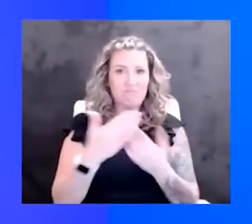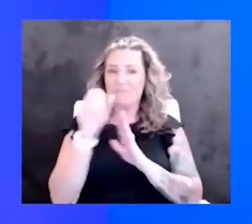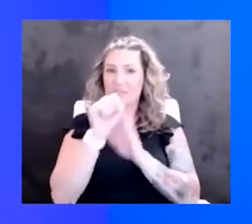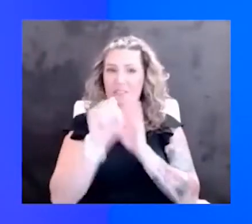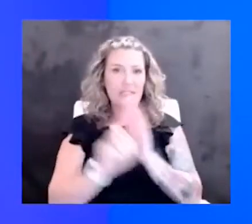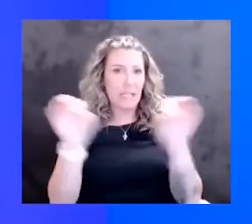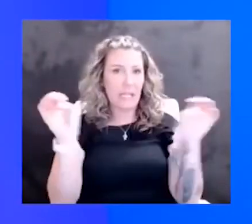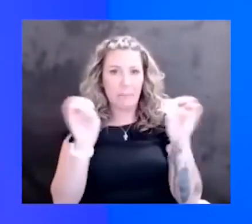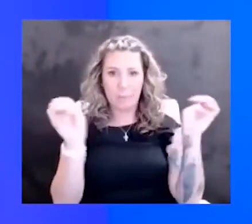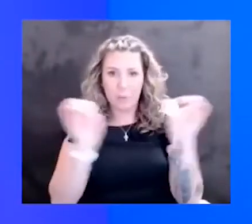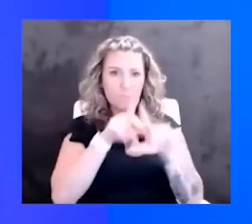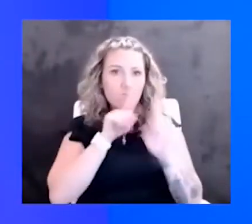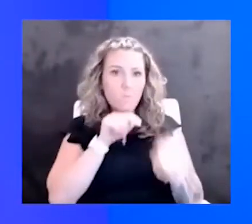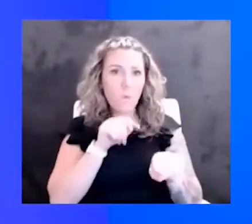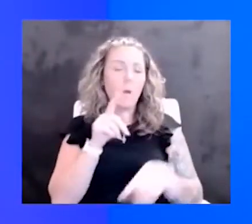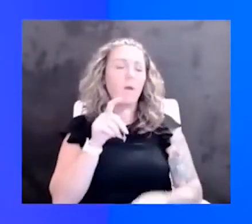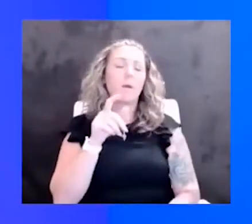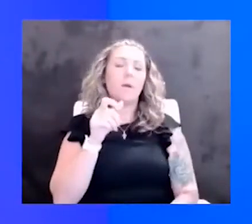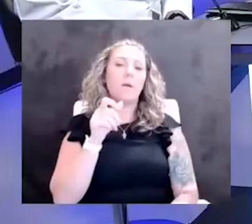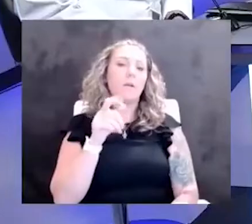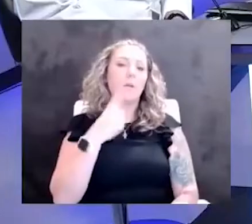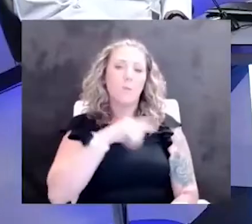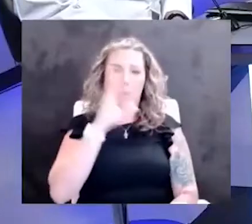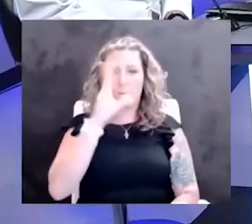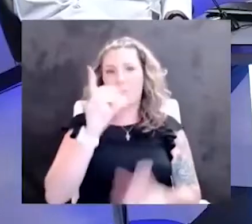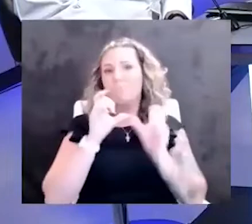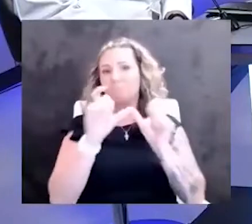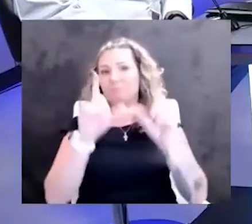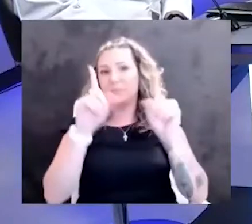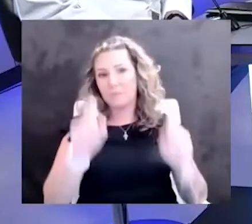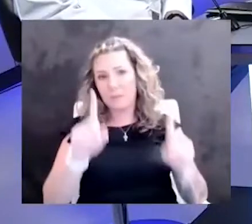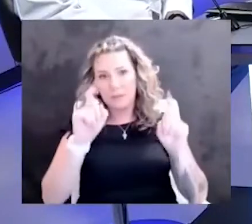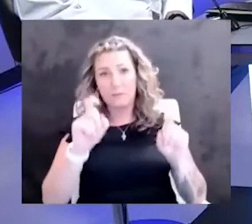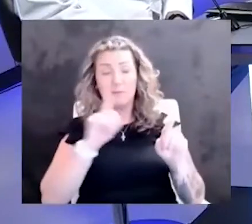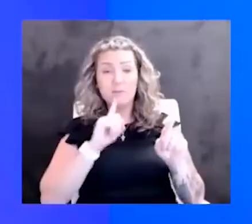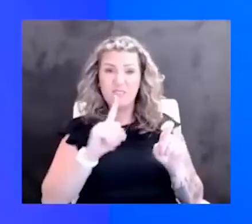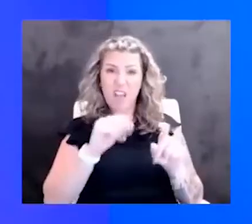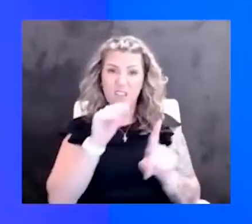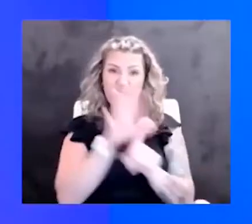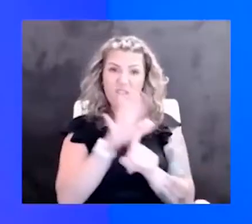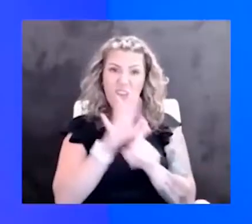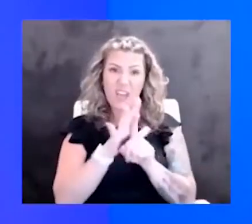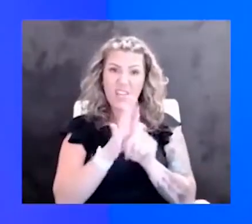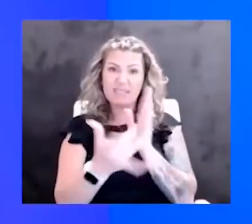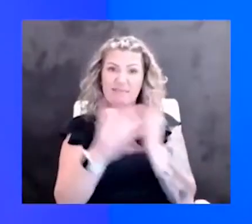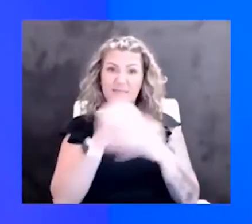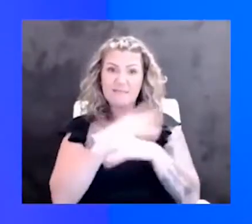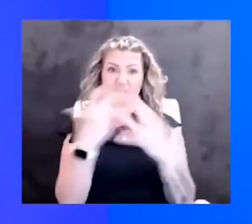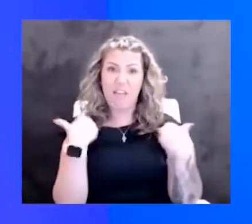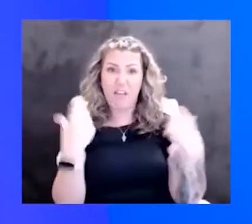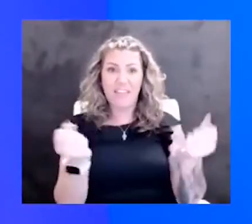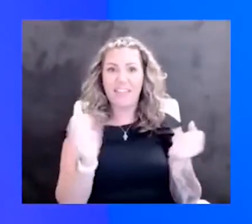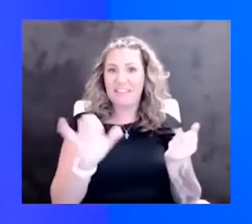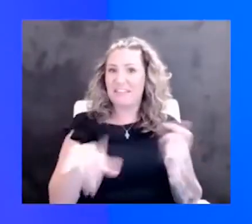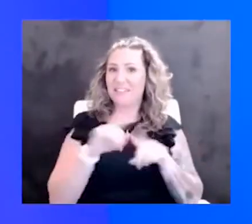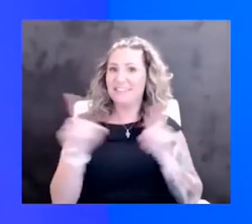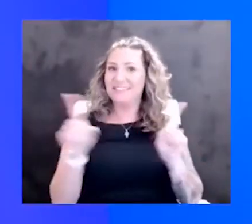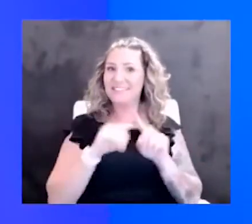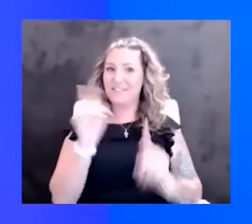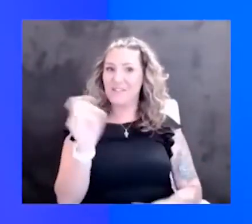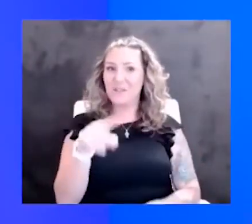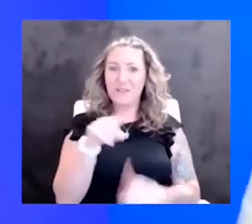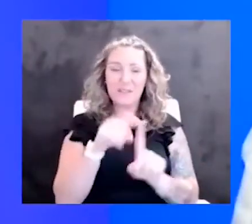declaration. So we'll be continuing with the testing. And does that affect telehealth? A little bit different question that comes in through